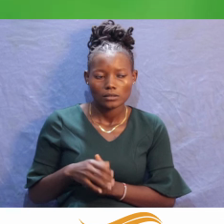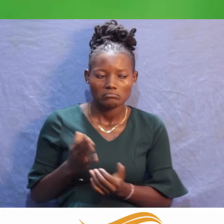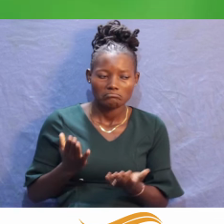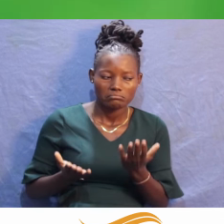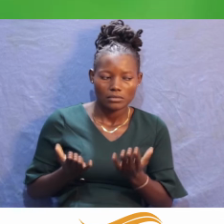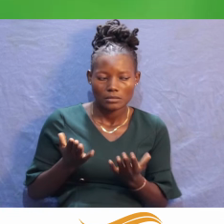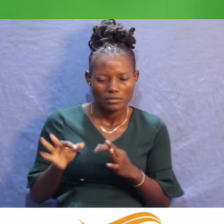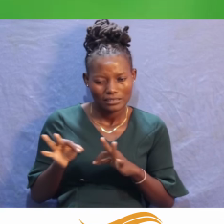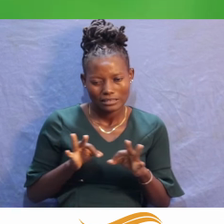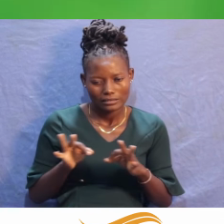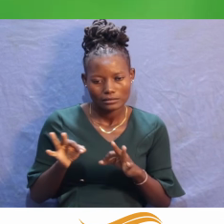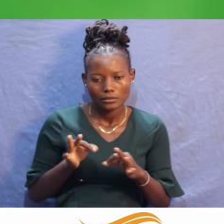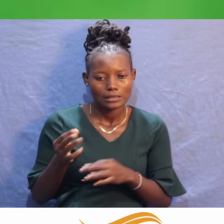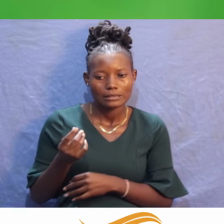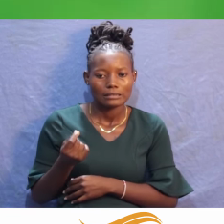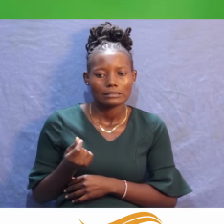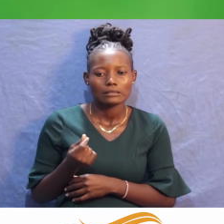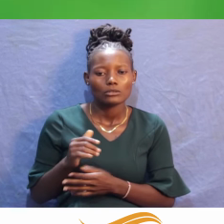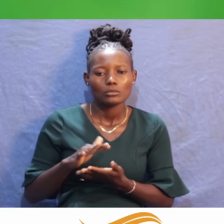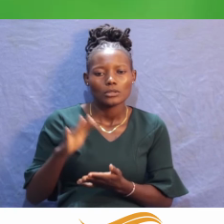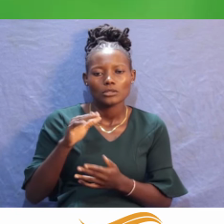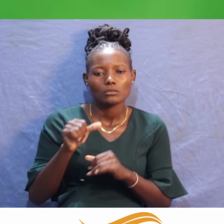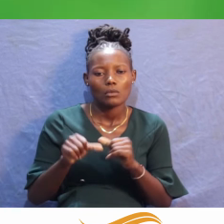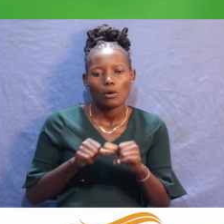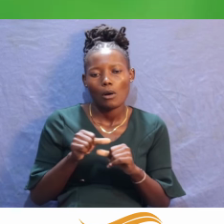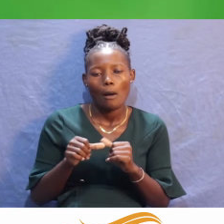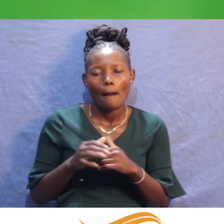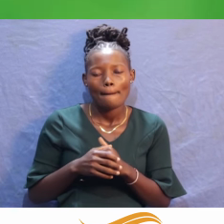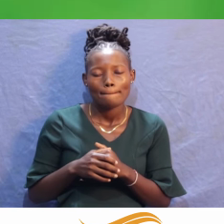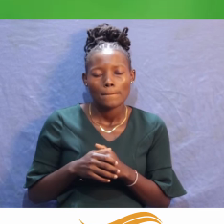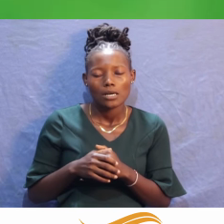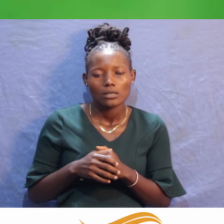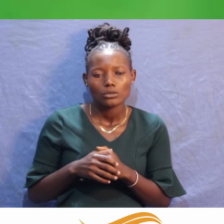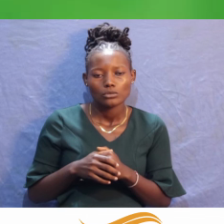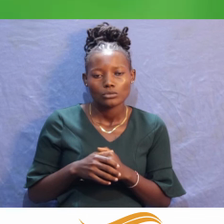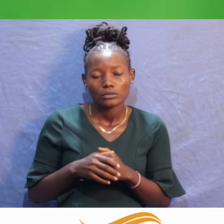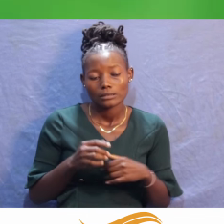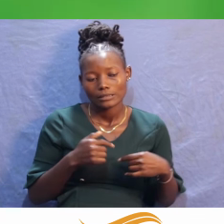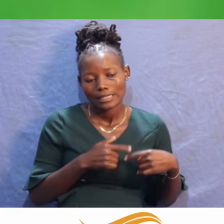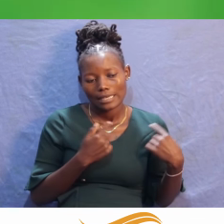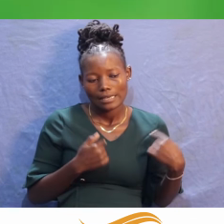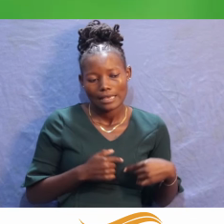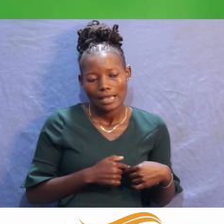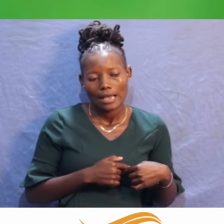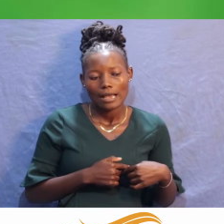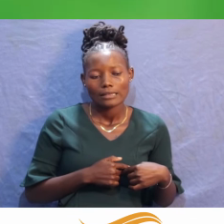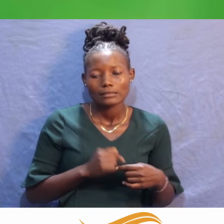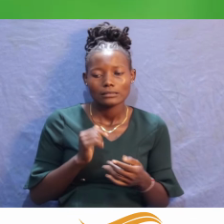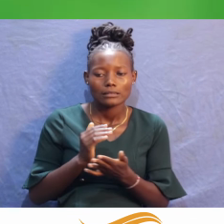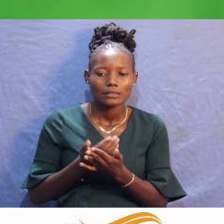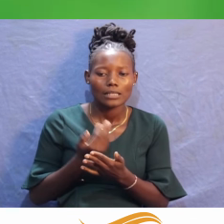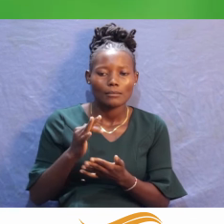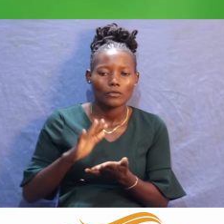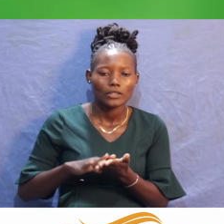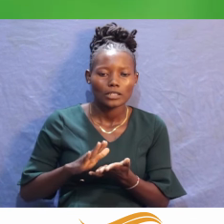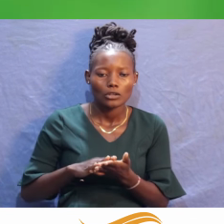maybe explain a little bit more in terms of enhancing that heart capacity, some of the recommended ways